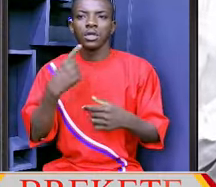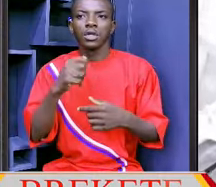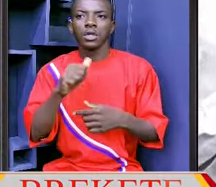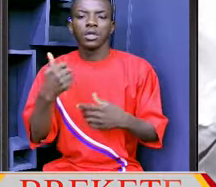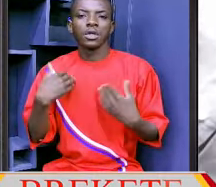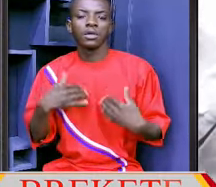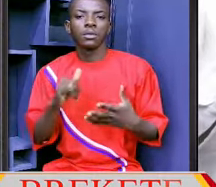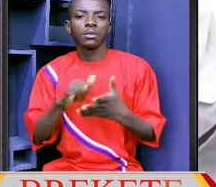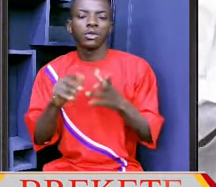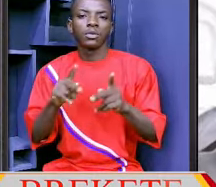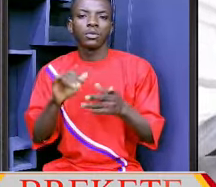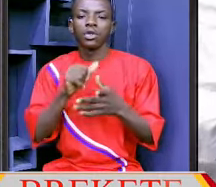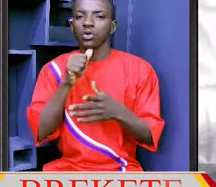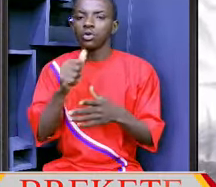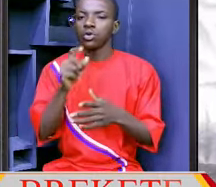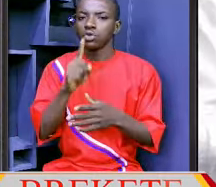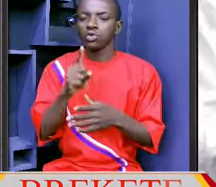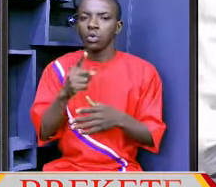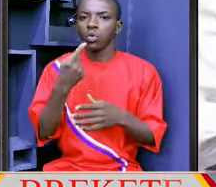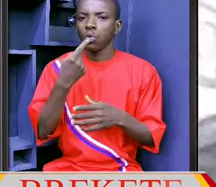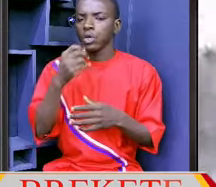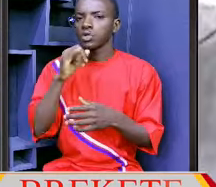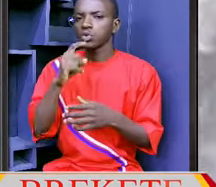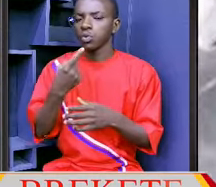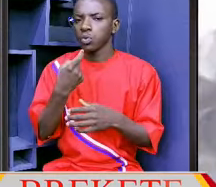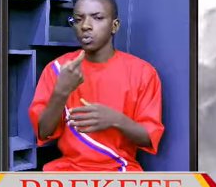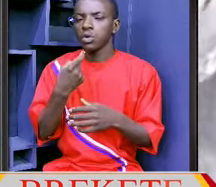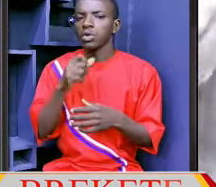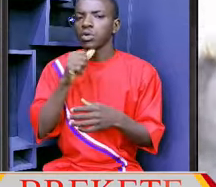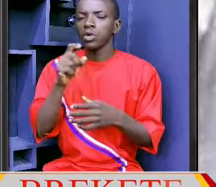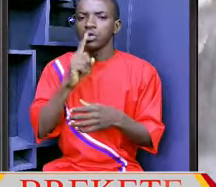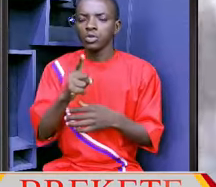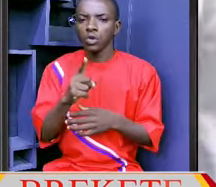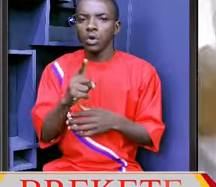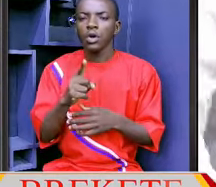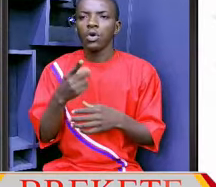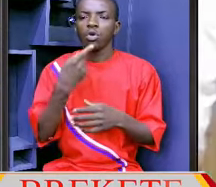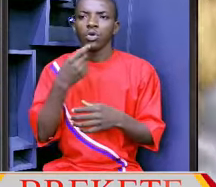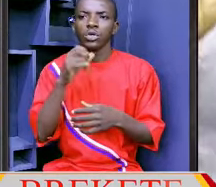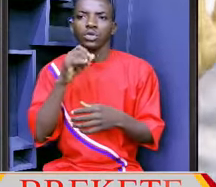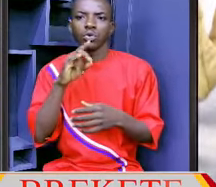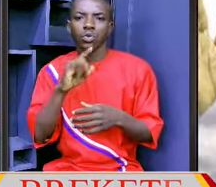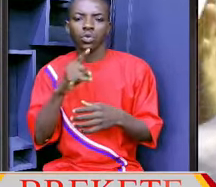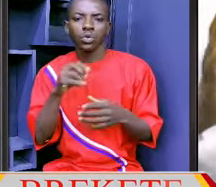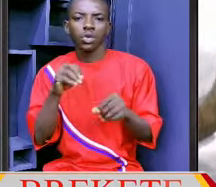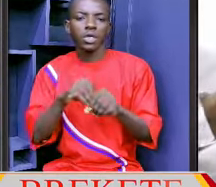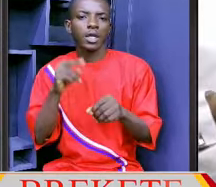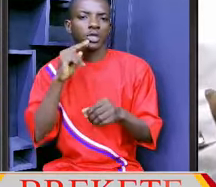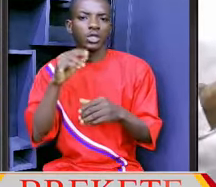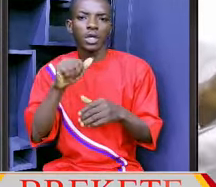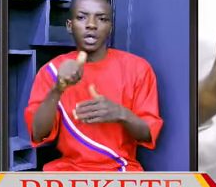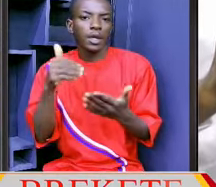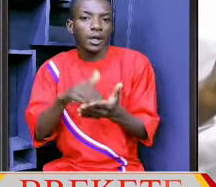No. People where you know they sure. Who be who? We are not even sure of who is who in Nigeria anymore.